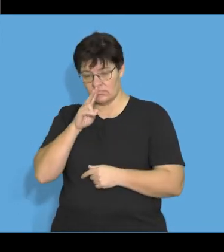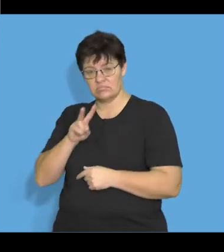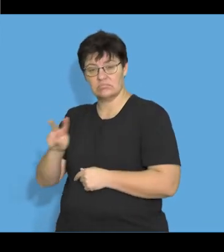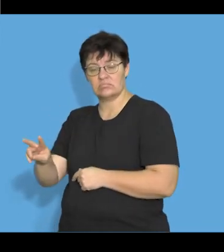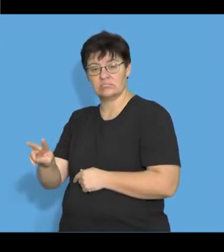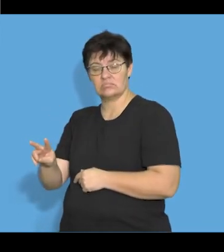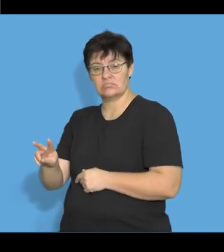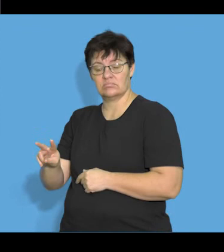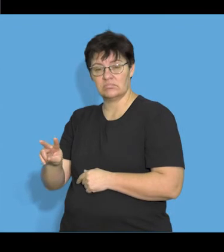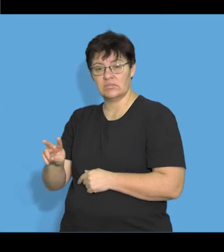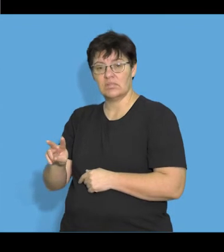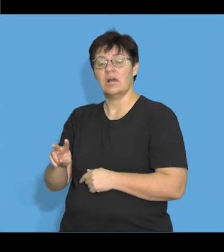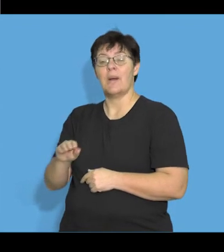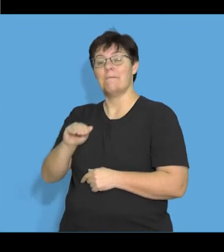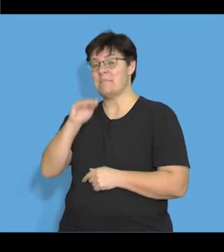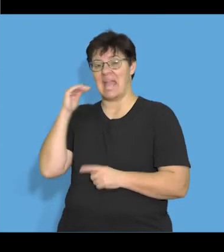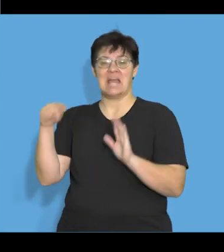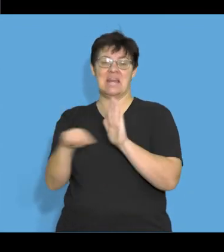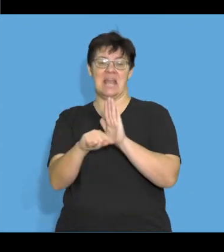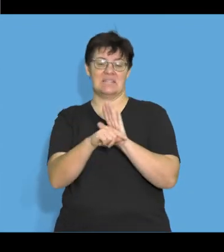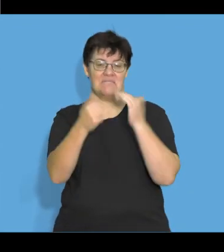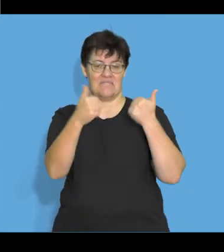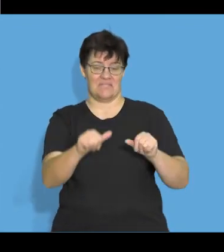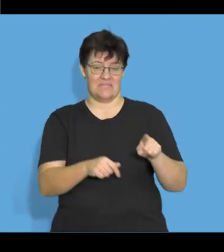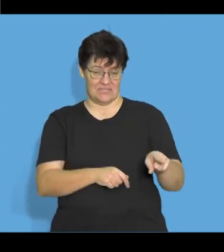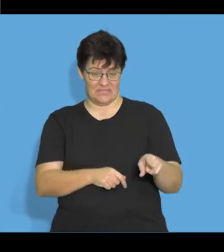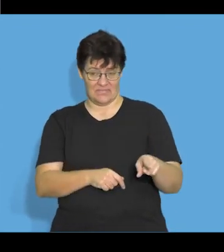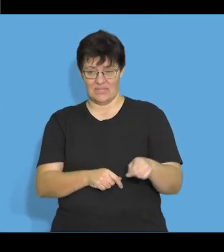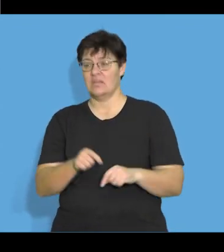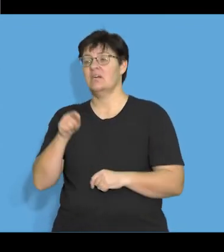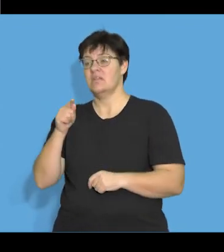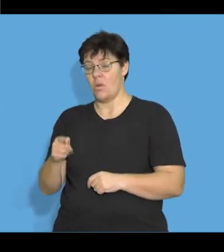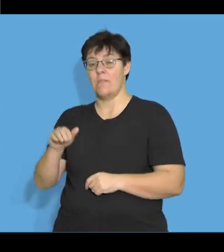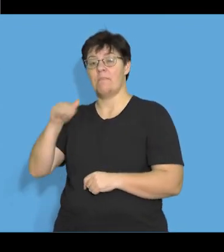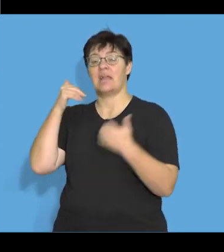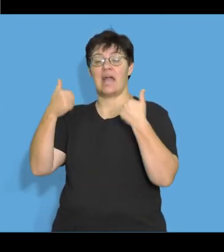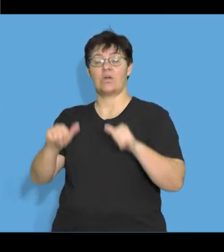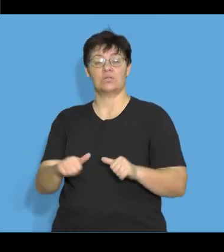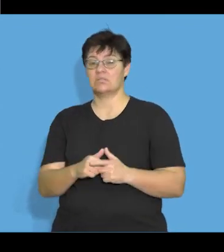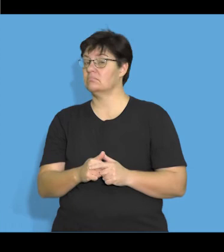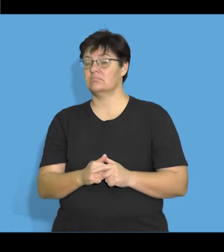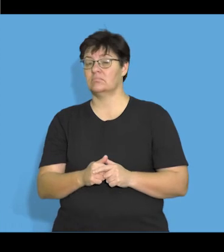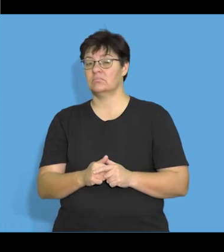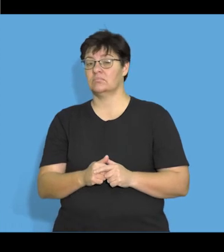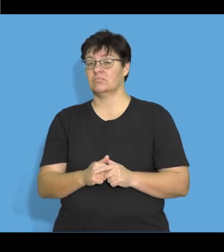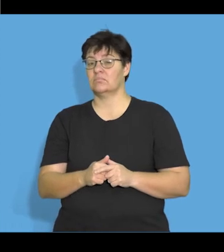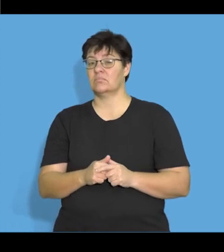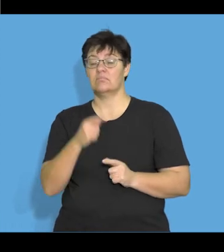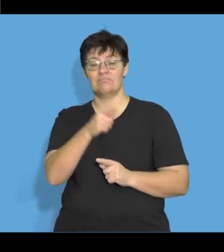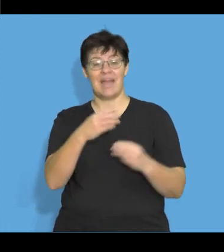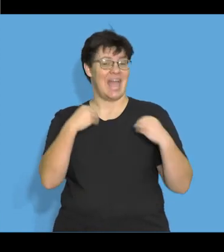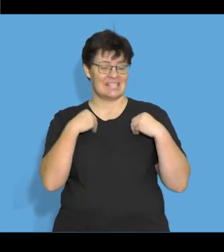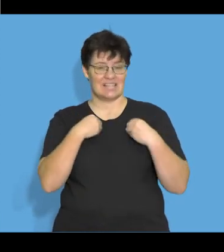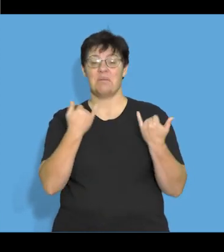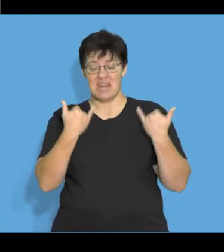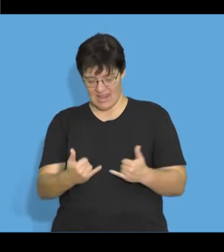here. This is when your bank is unfavorable. Now your bank account is no longer regarded as an asset,